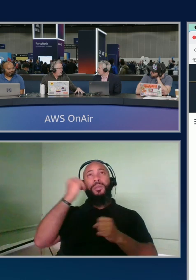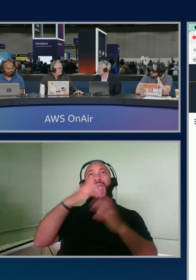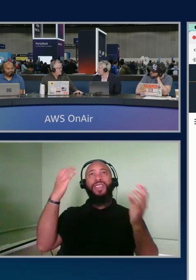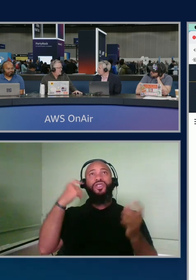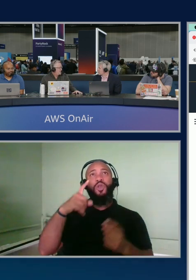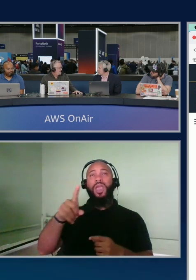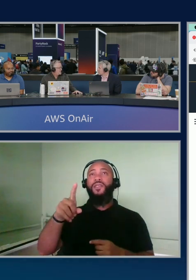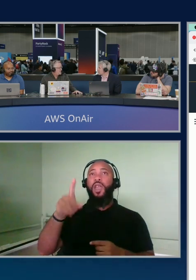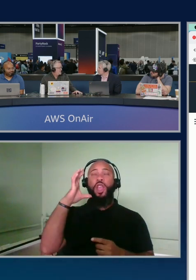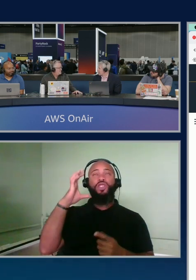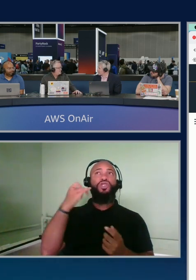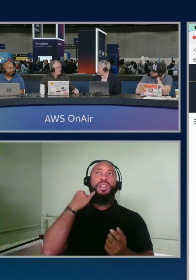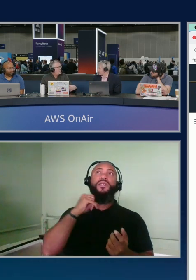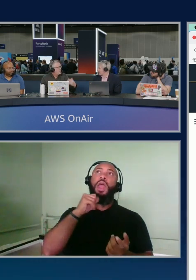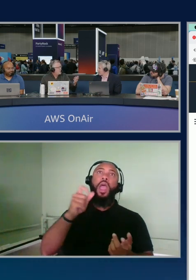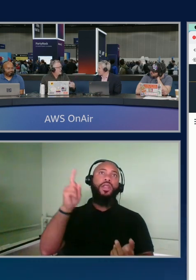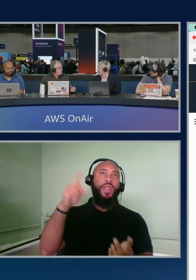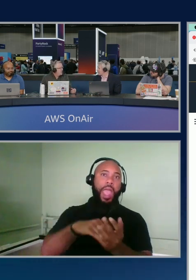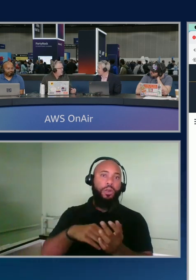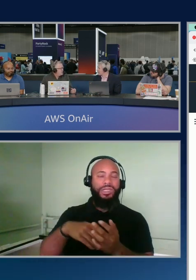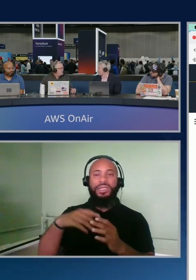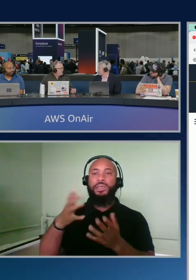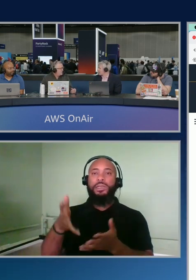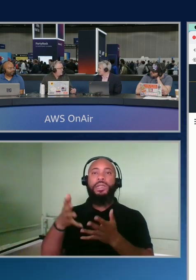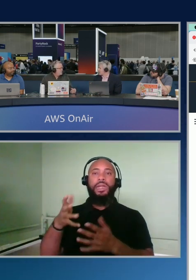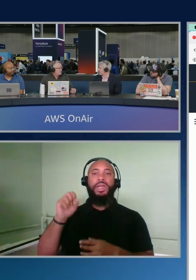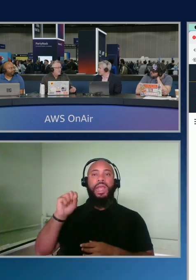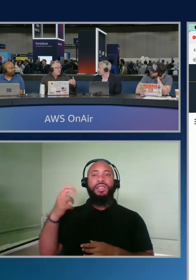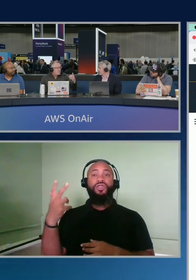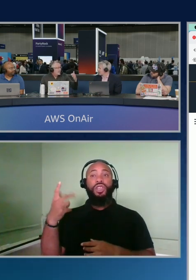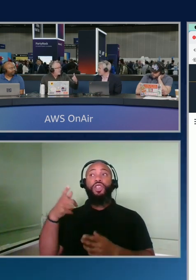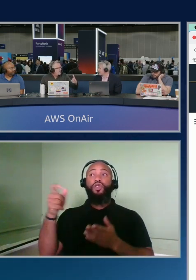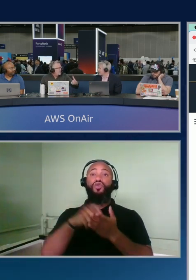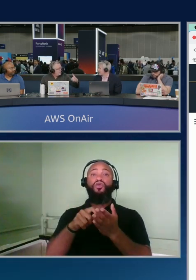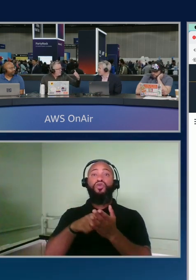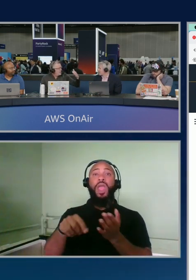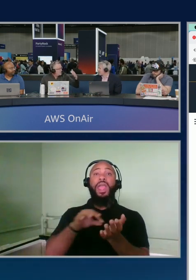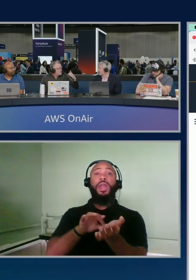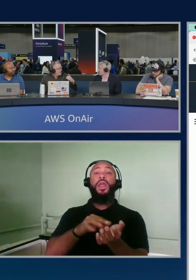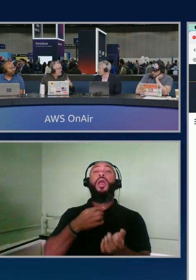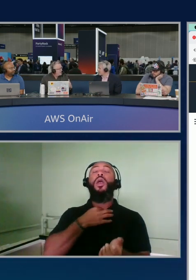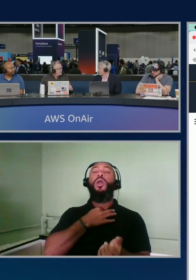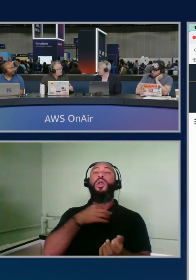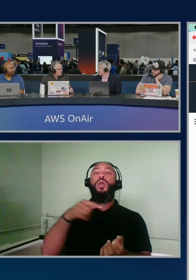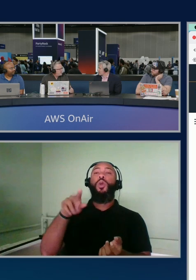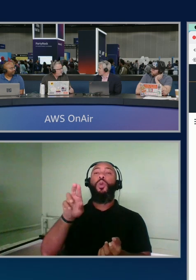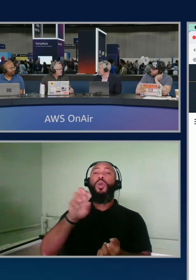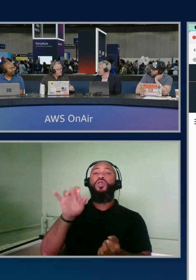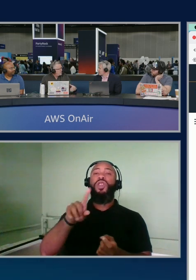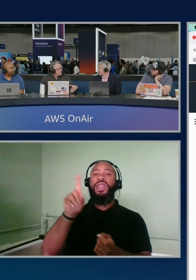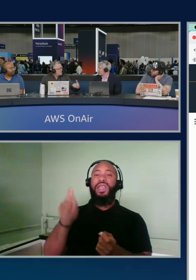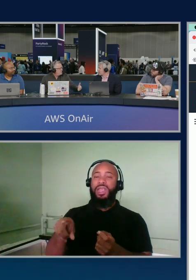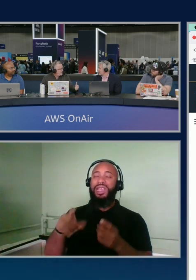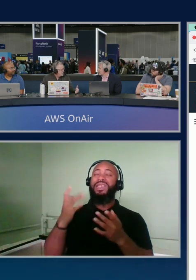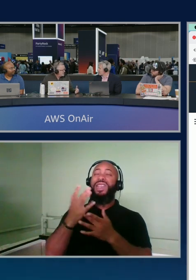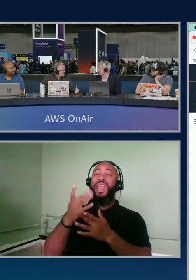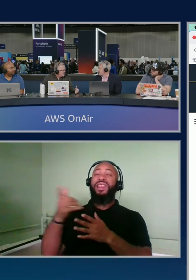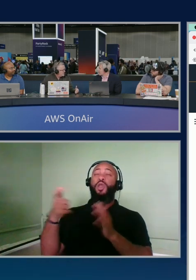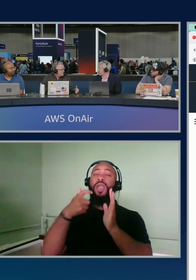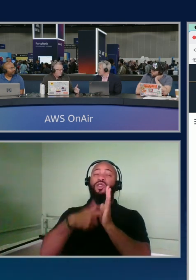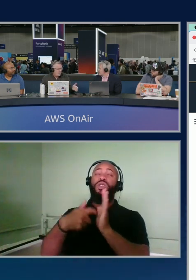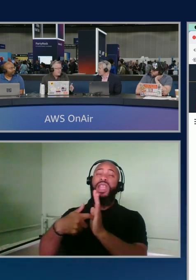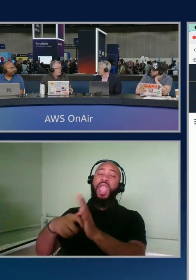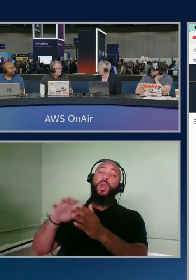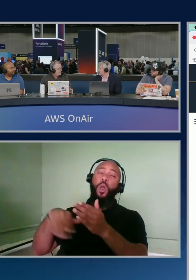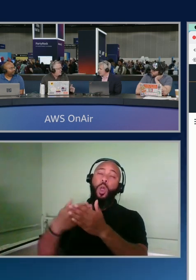thousands, of objects sitting on S3. Yes. You write a query, and technically you have to scan all those objects. Well, what the skipping index